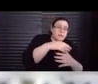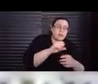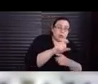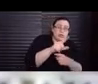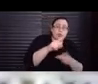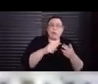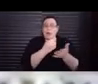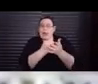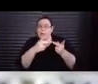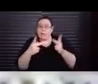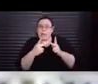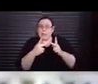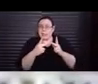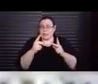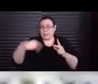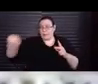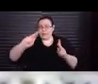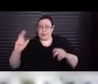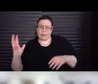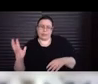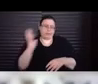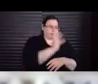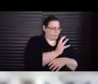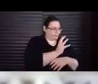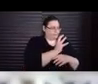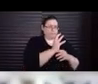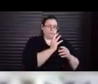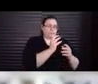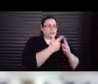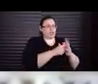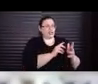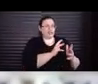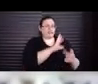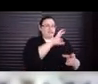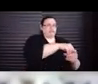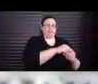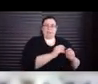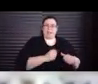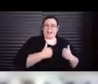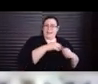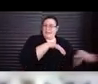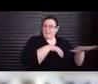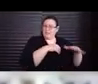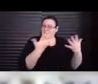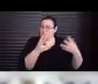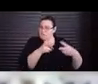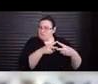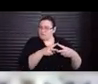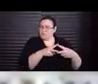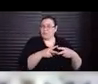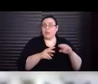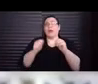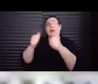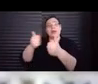places did they come to sort of live in? Thank you for those two wonderful